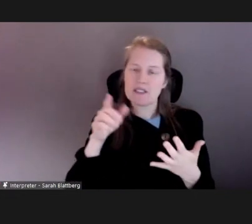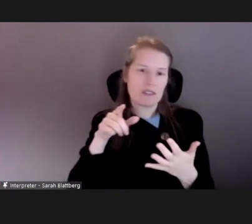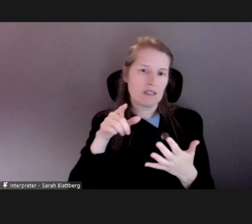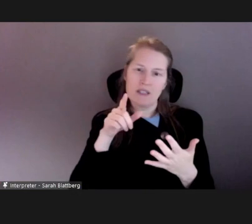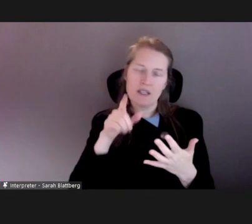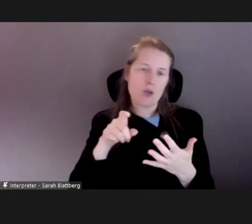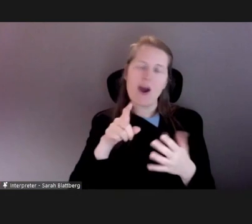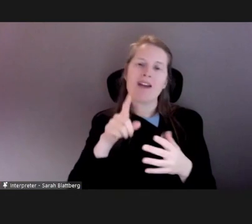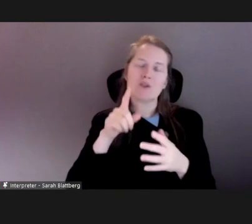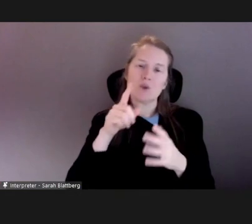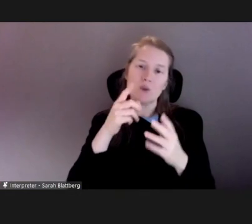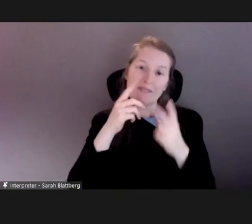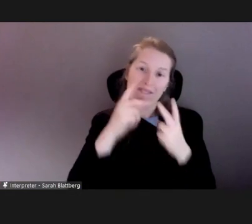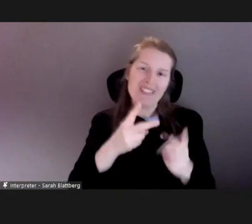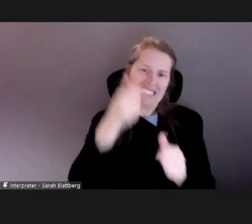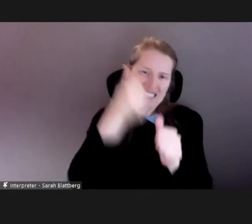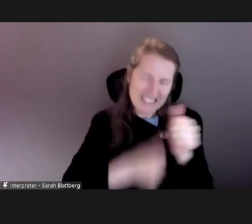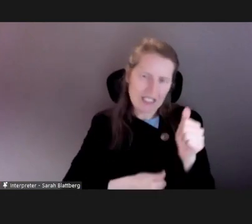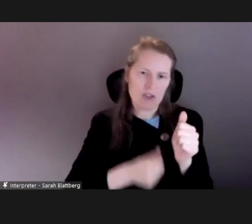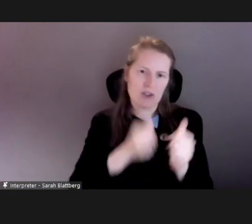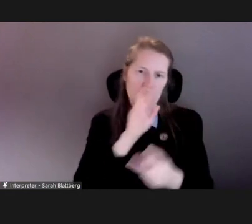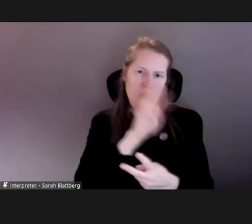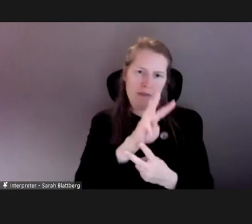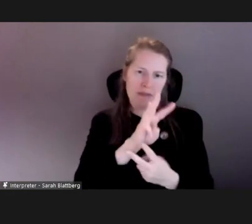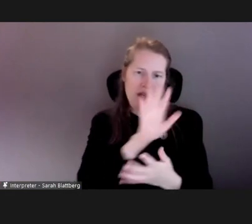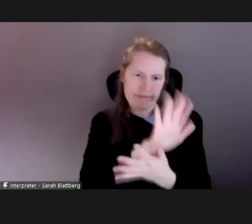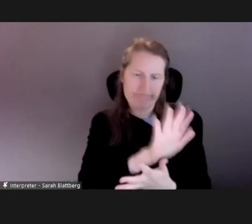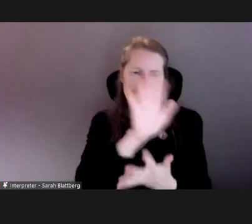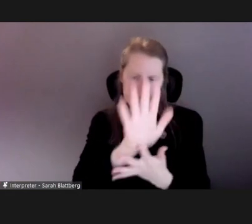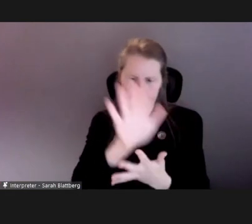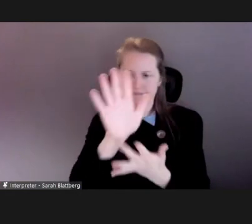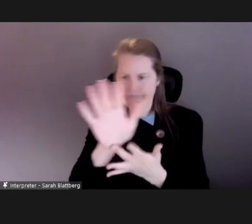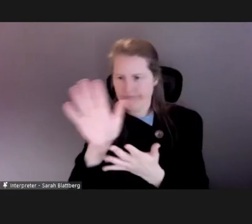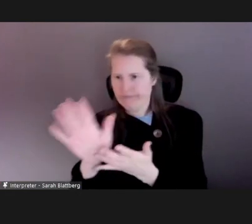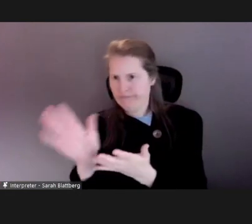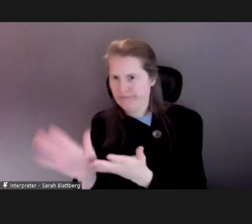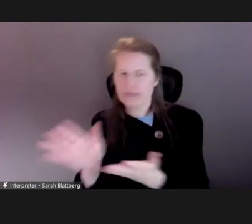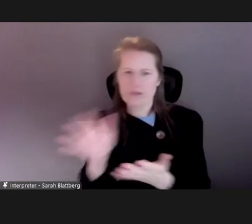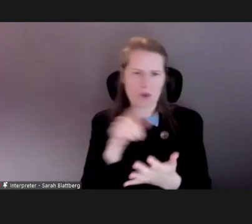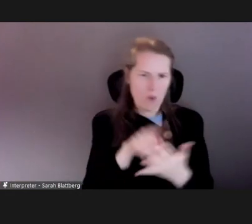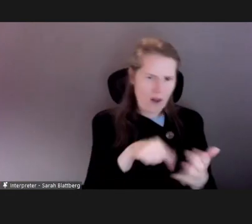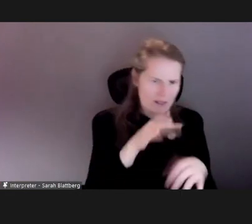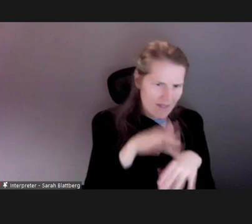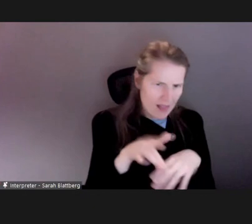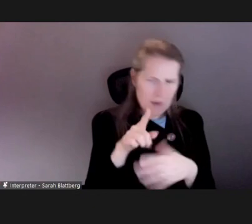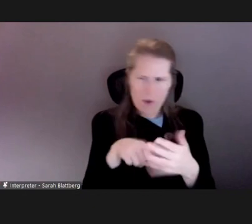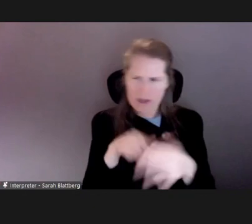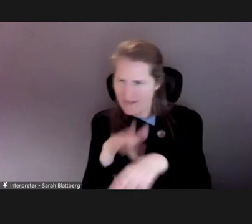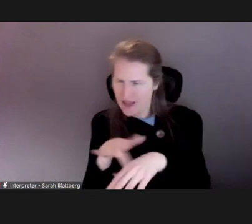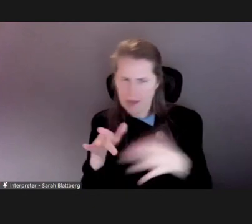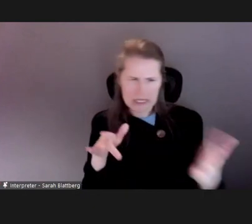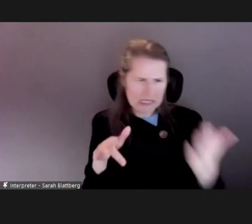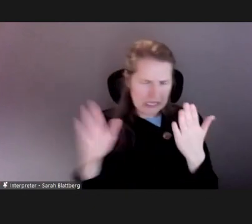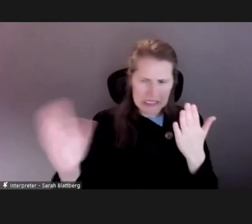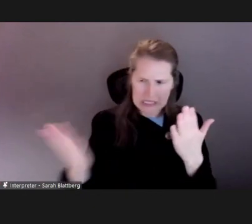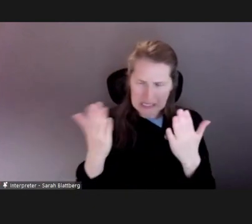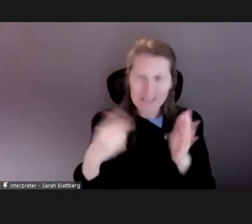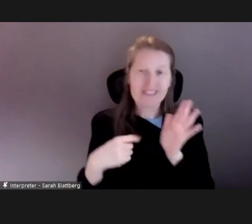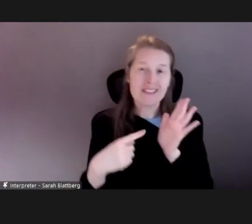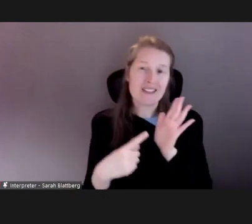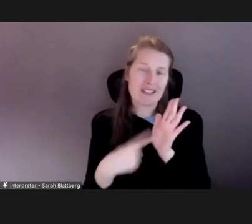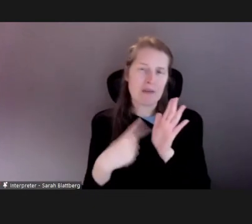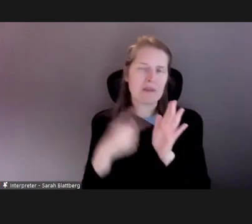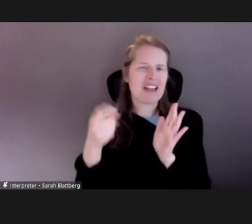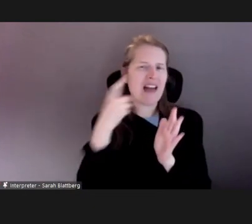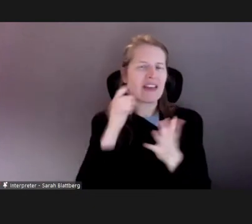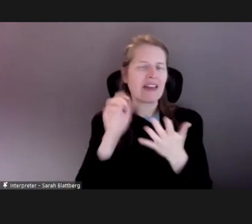individual site and see what they have available. And of course, sometimes I think they are kind of